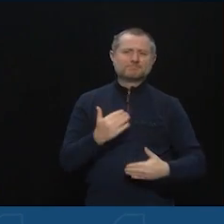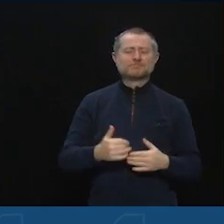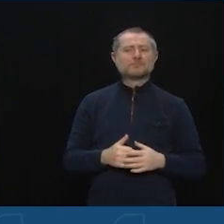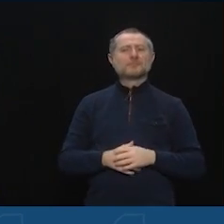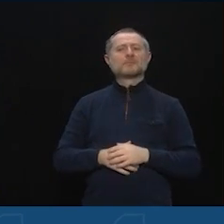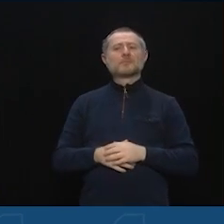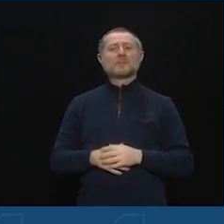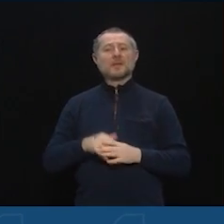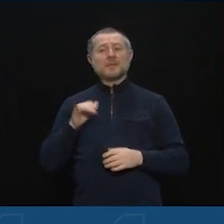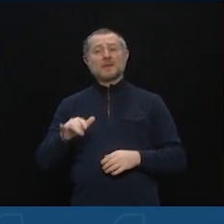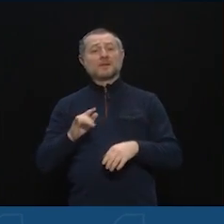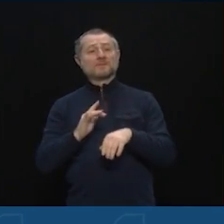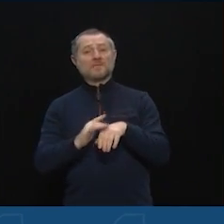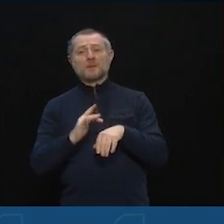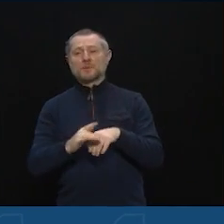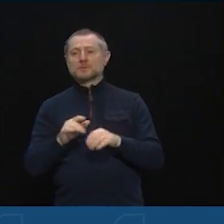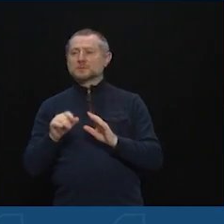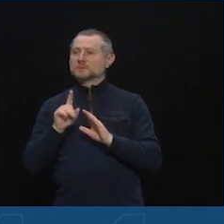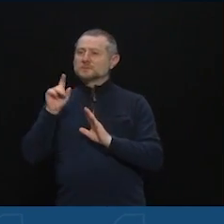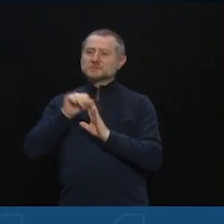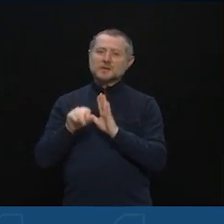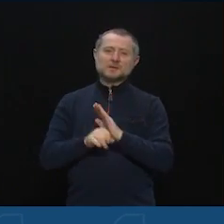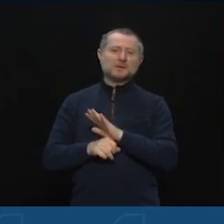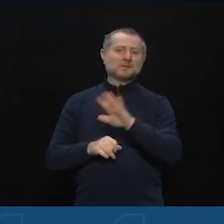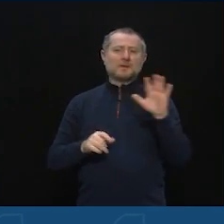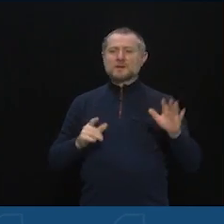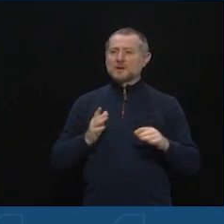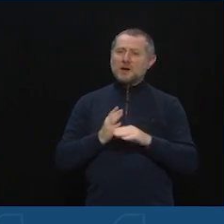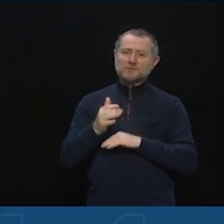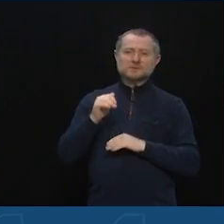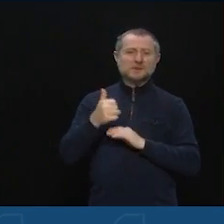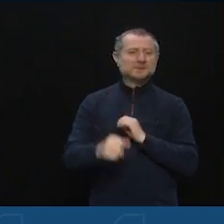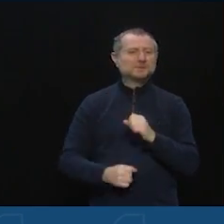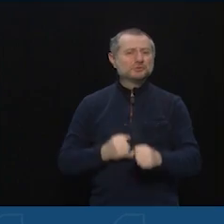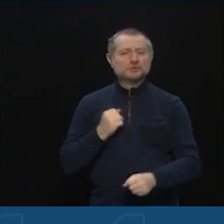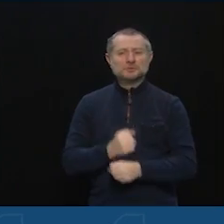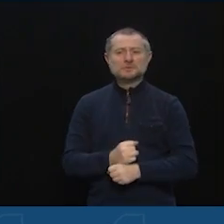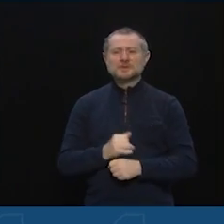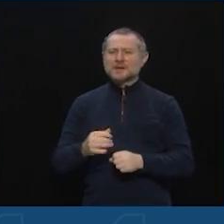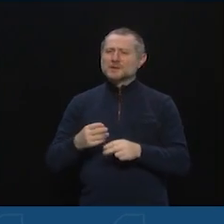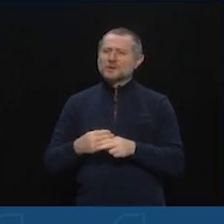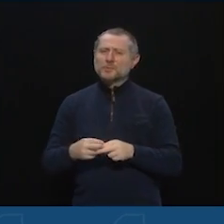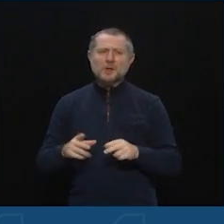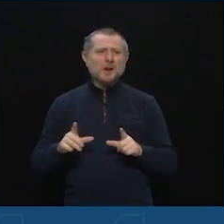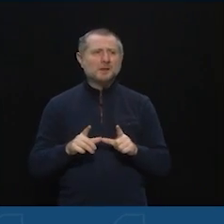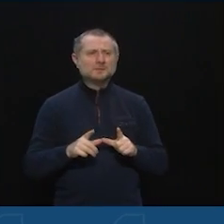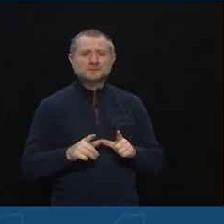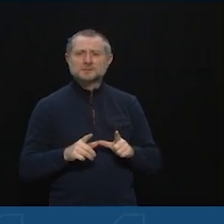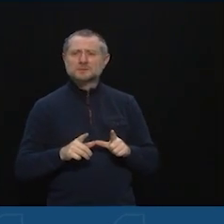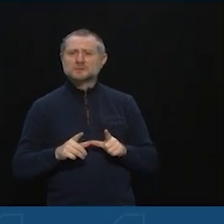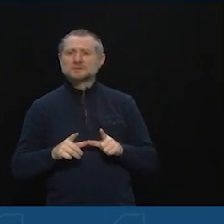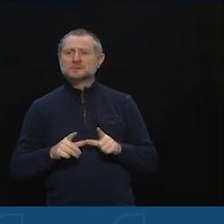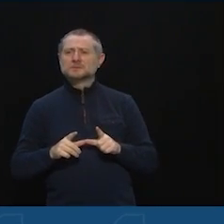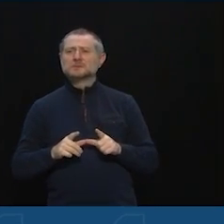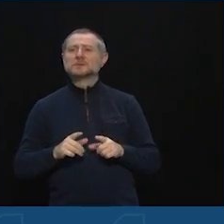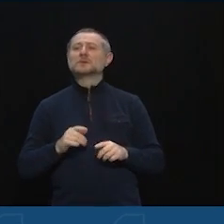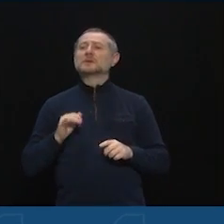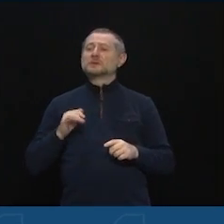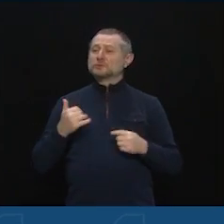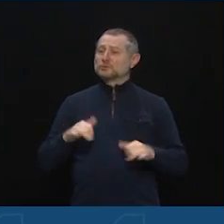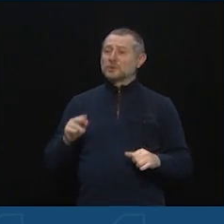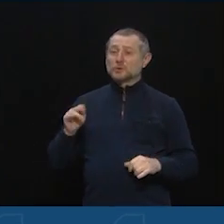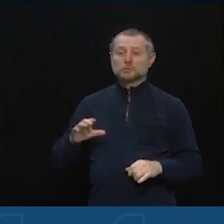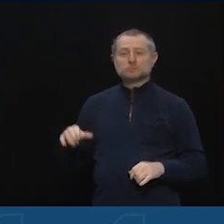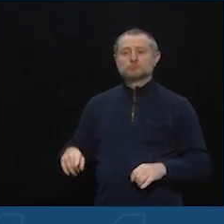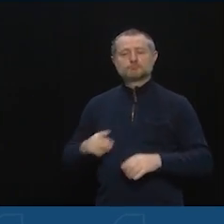been available in upstate probably for over a decade at this point, and it was always opposed in New York City,